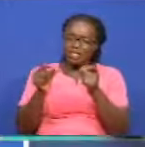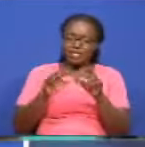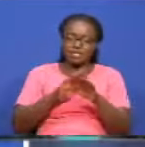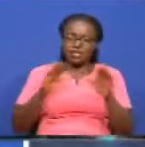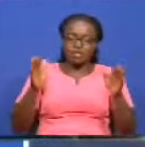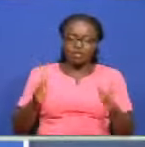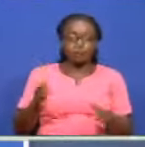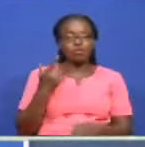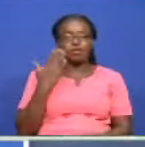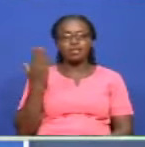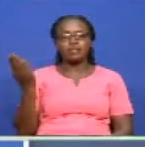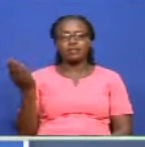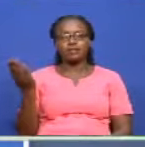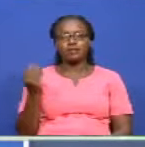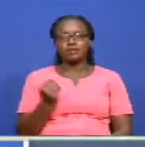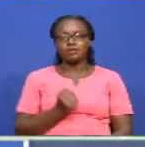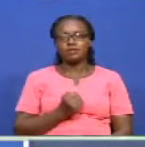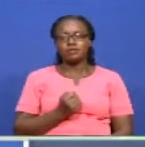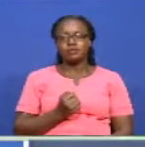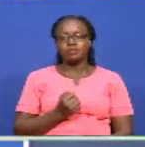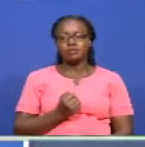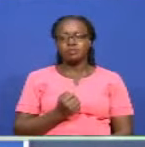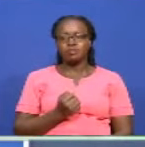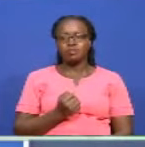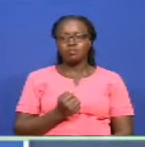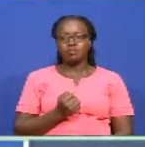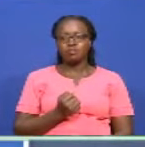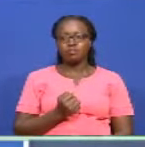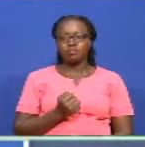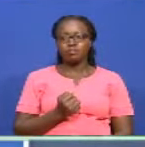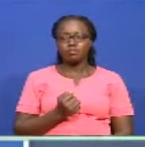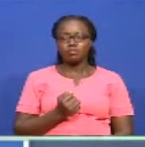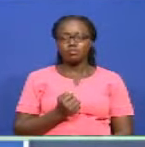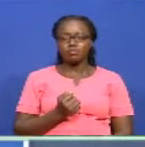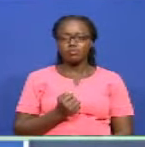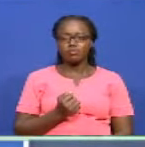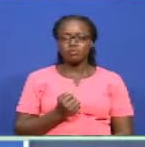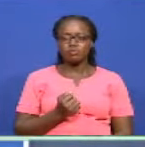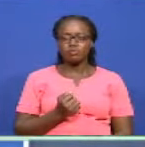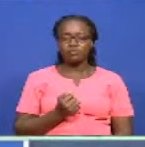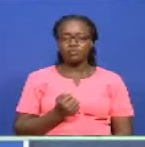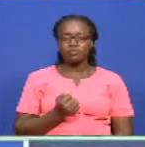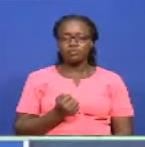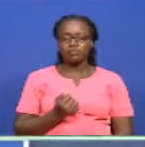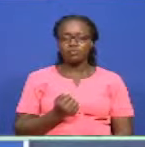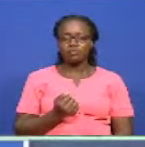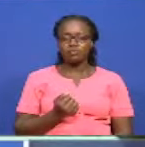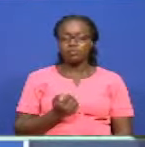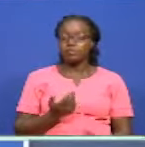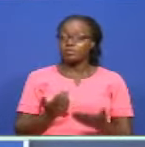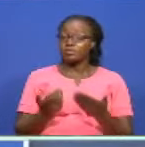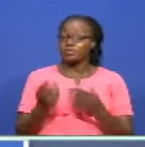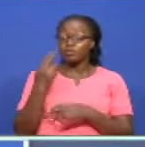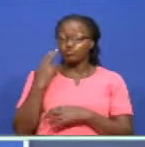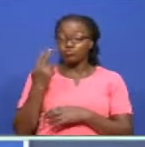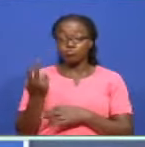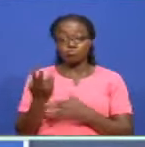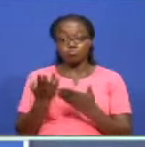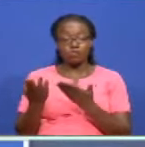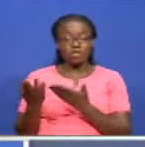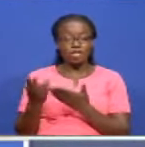So it's already hyped. We'll have at least two patients. Yeah, two patients. Yeah. And we are thinking maybe we can